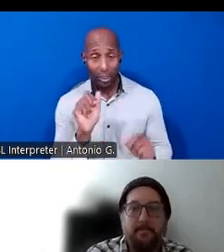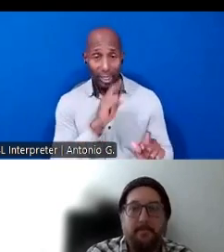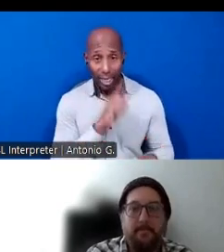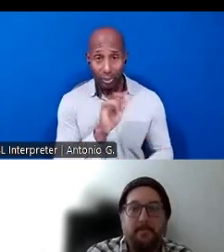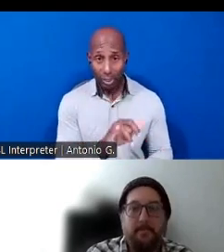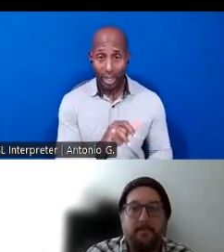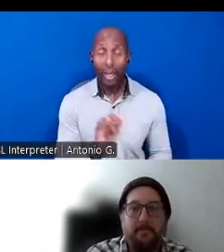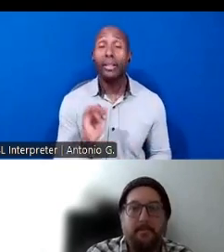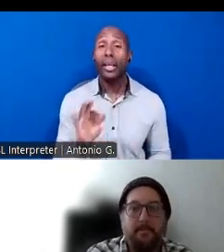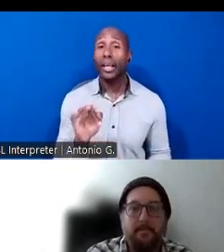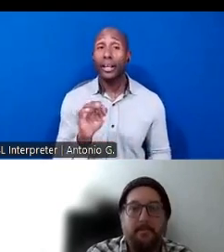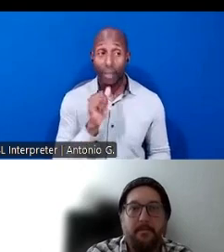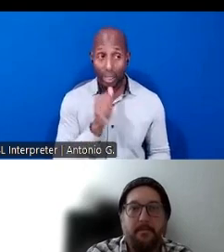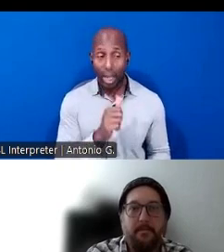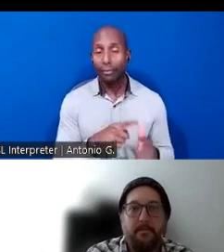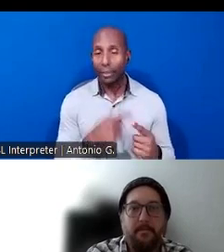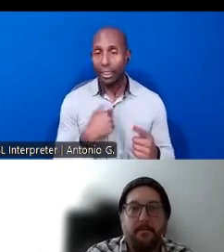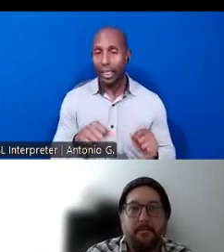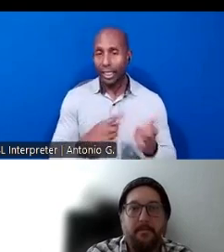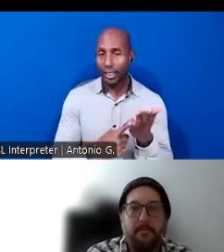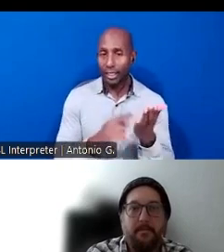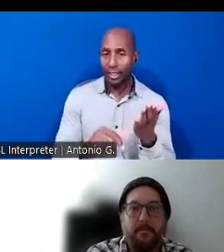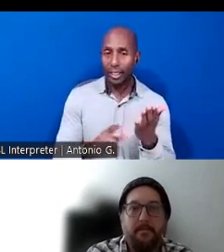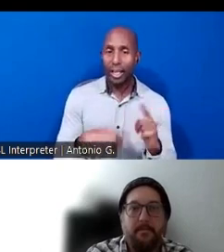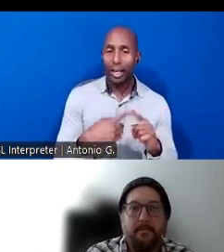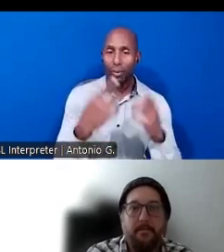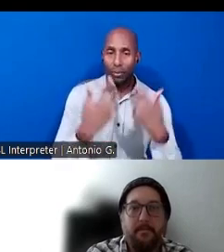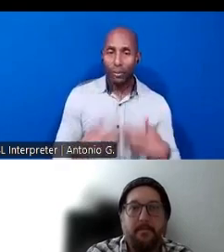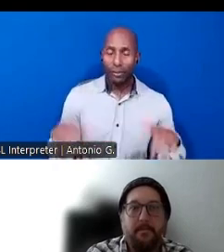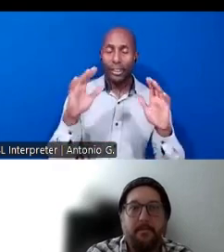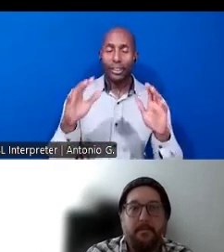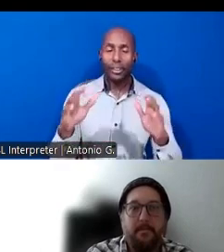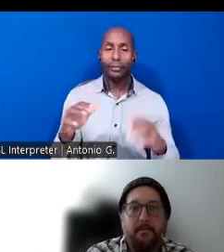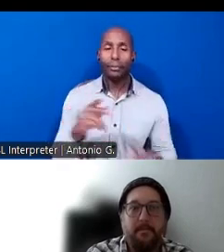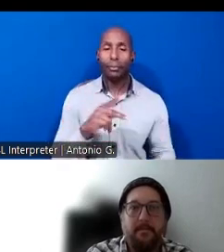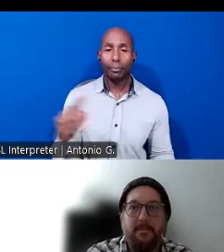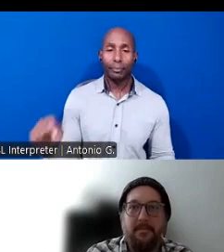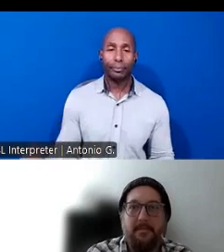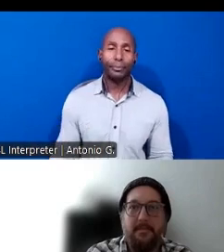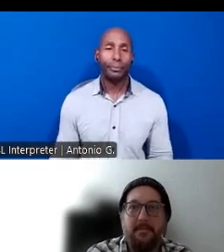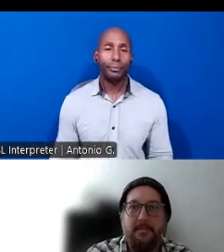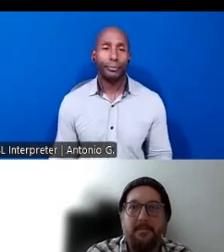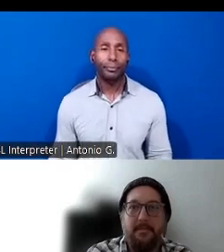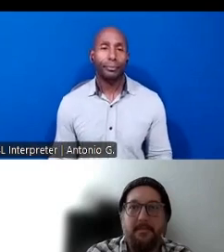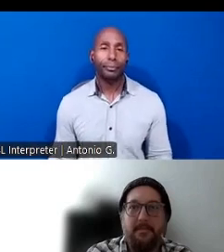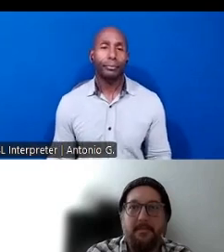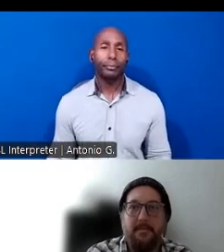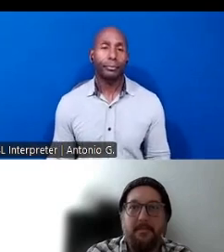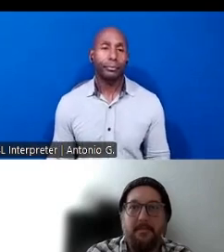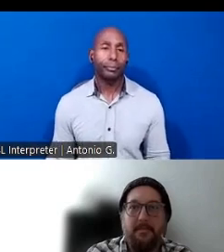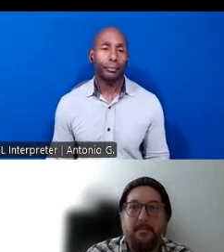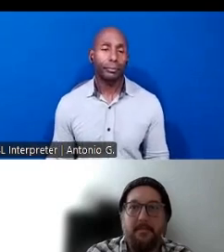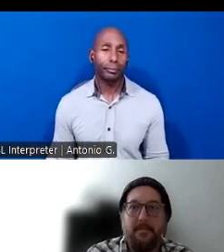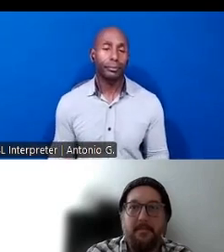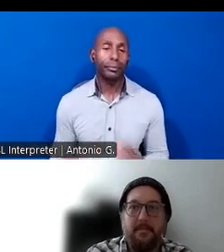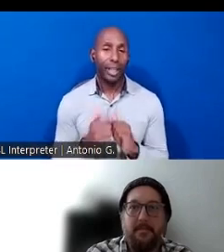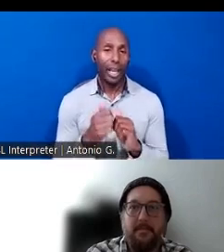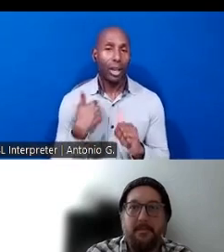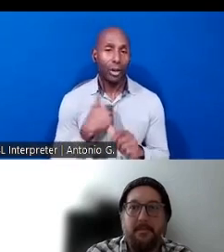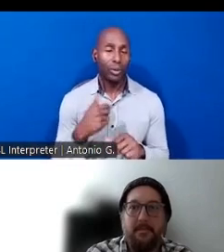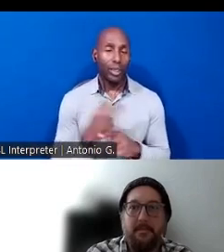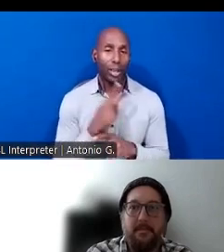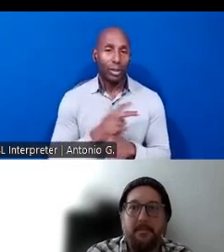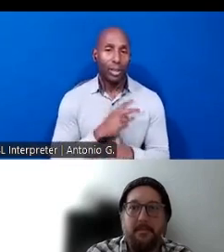the exciting part of the presentation is how do we calculate FTEs? And we provide this slide